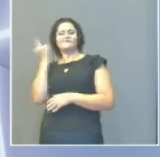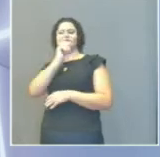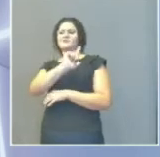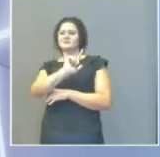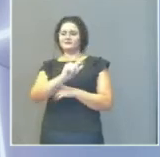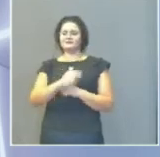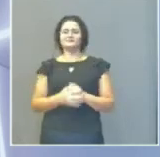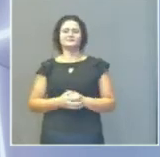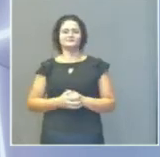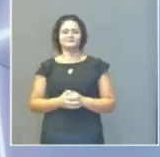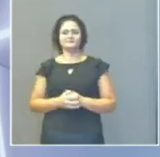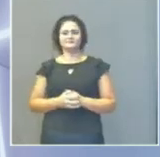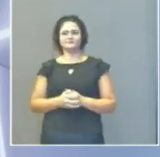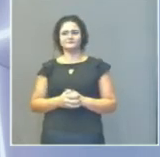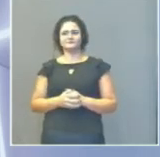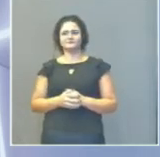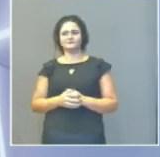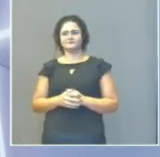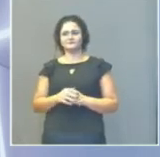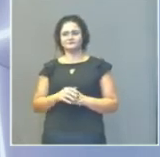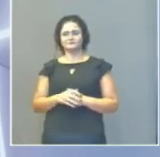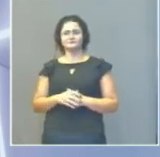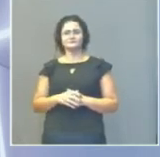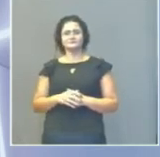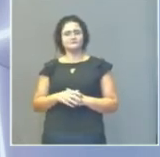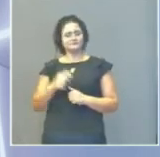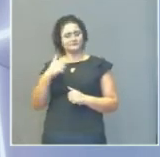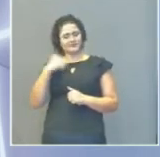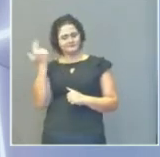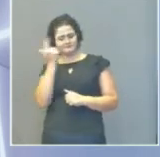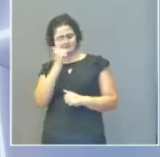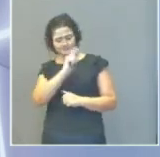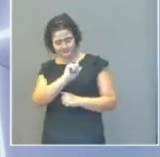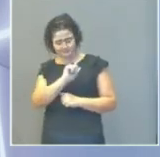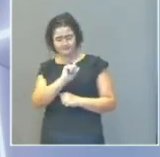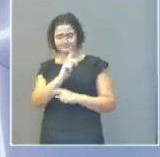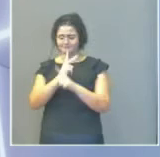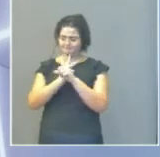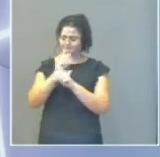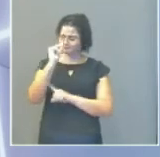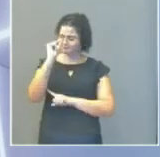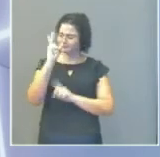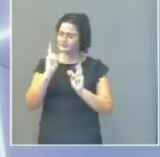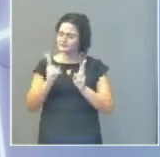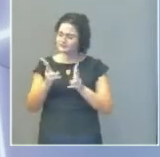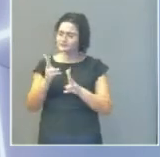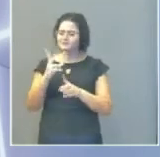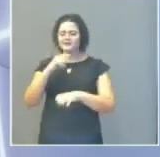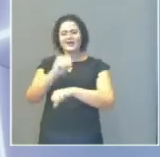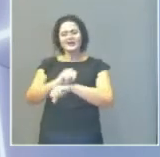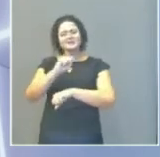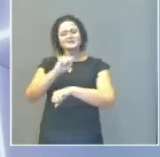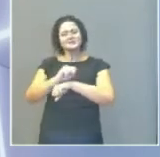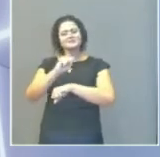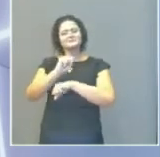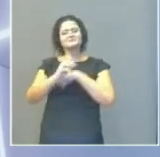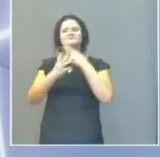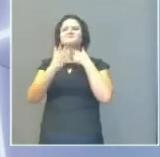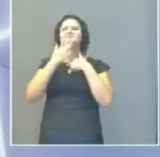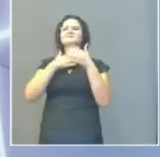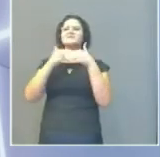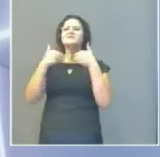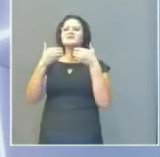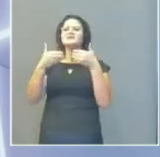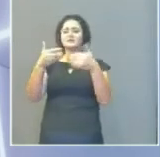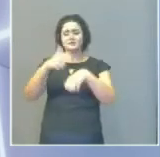that I prevailed. And that there is sometimes hope, even in the most hopeless of circumstances. But there's